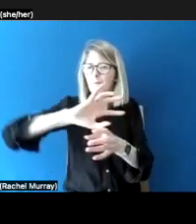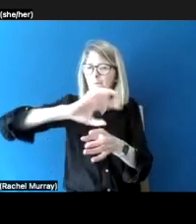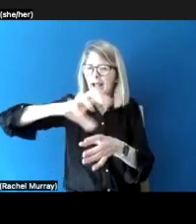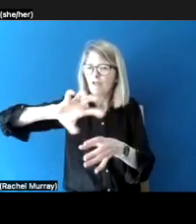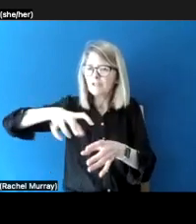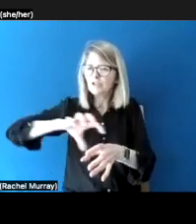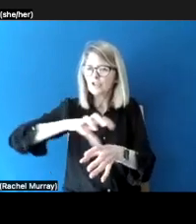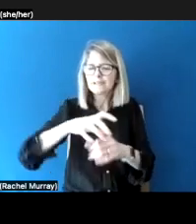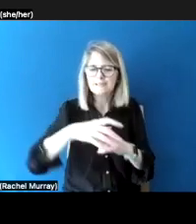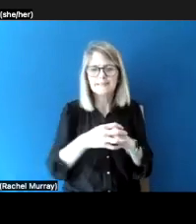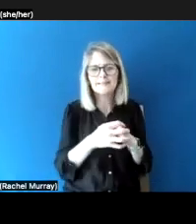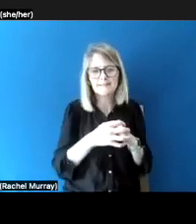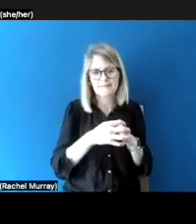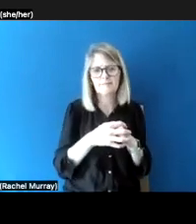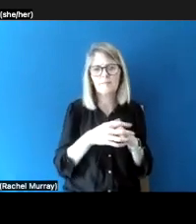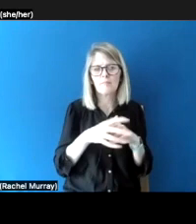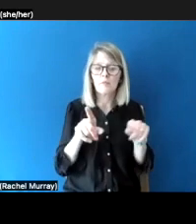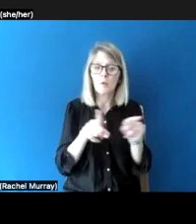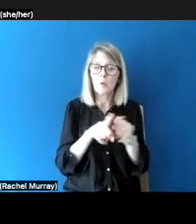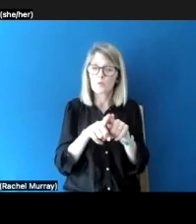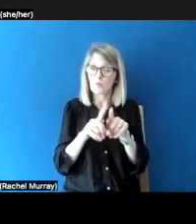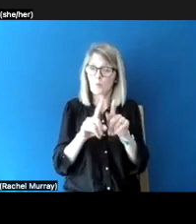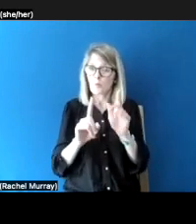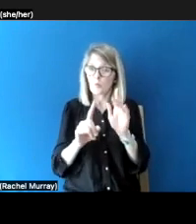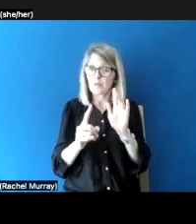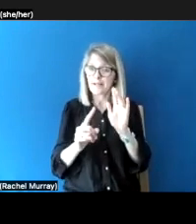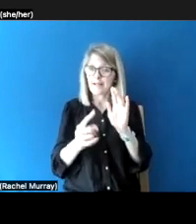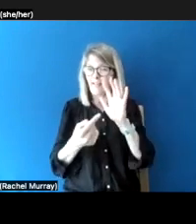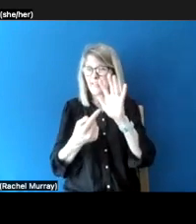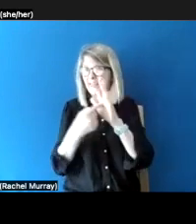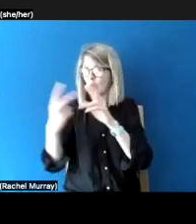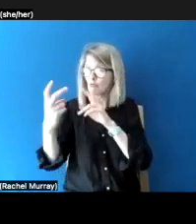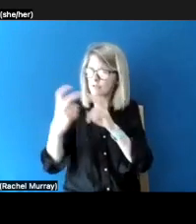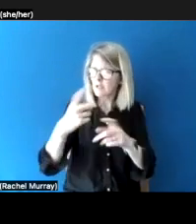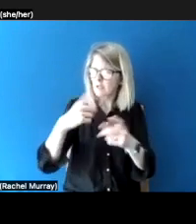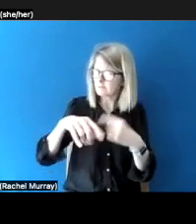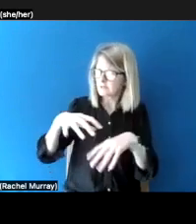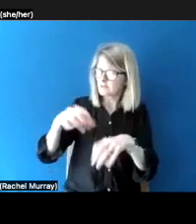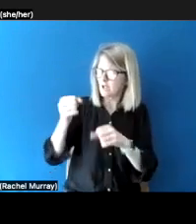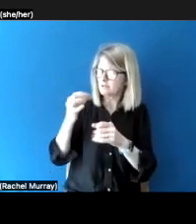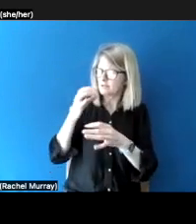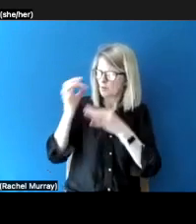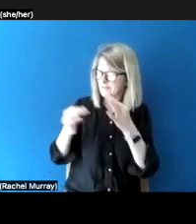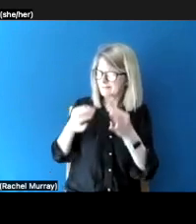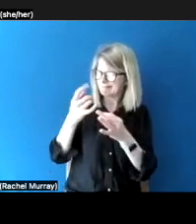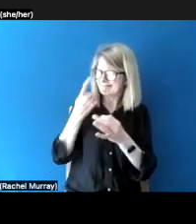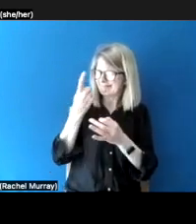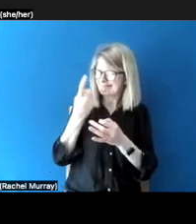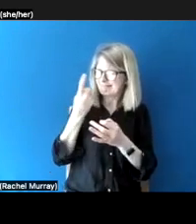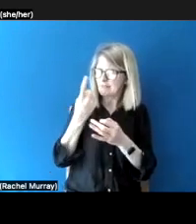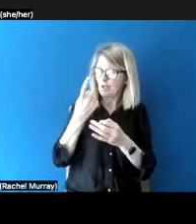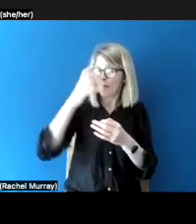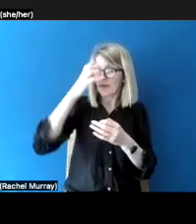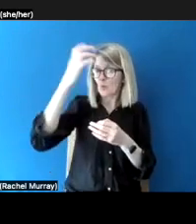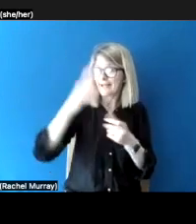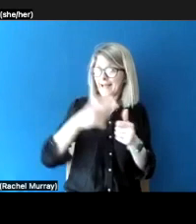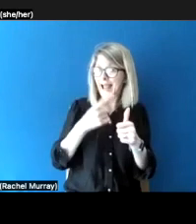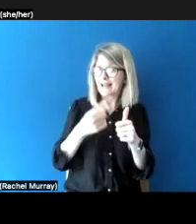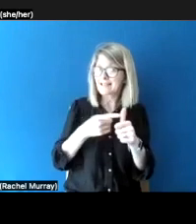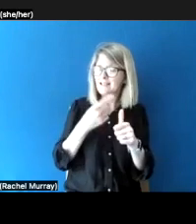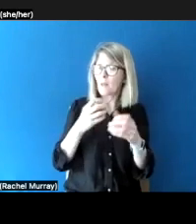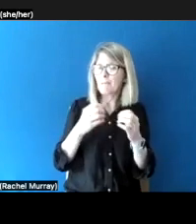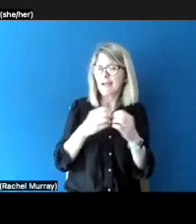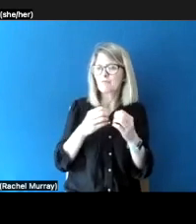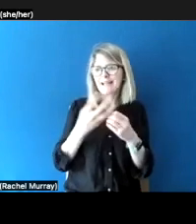key research that are beginning to question is that Queen Anne's Bounty had a very clear link to slave trade